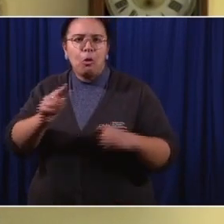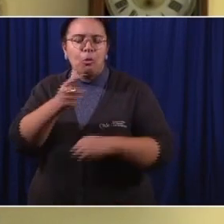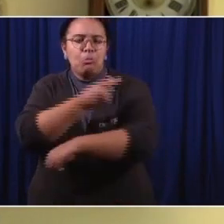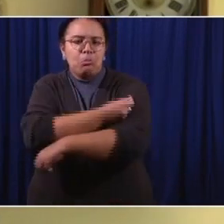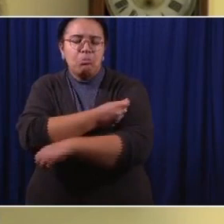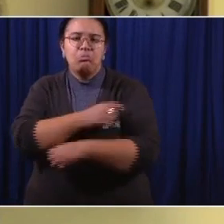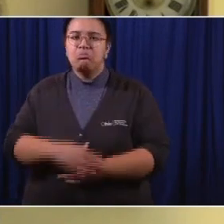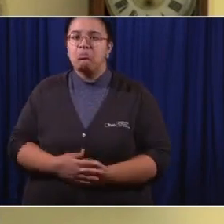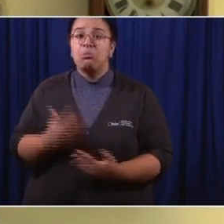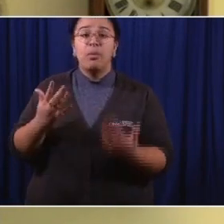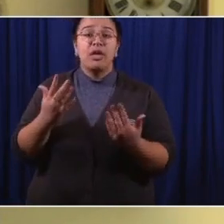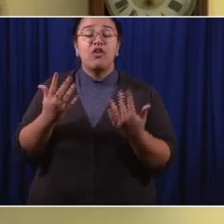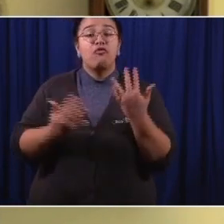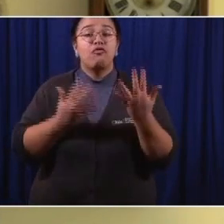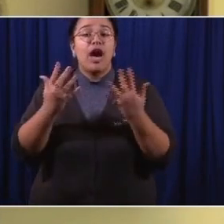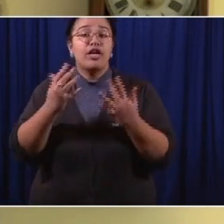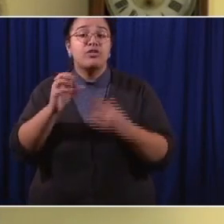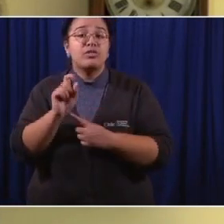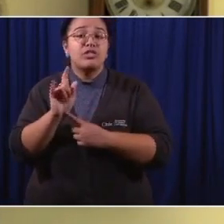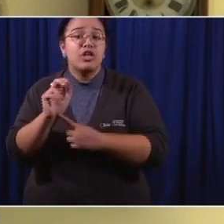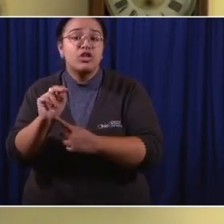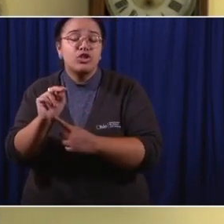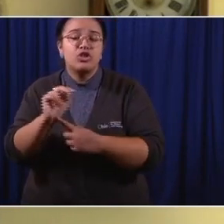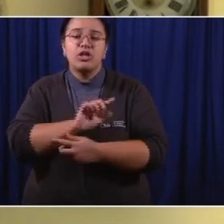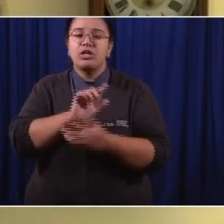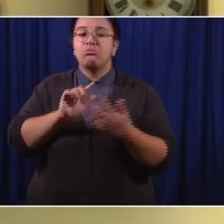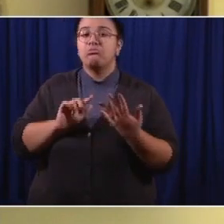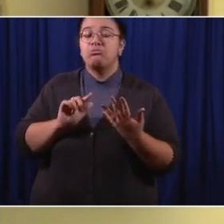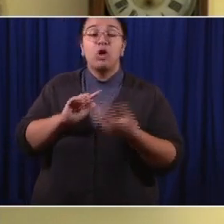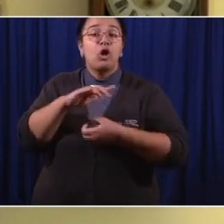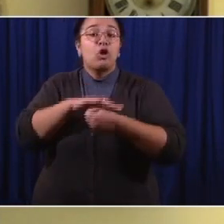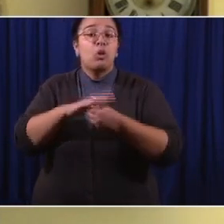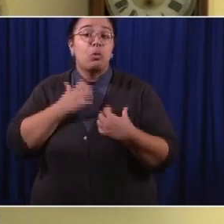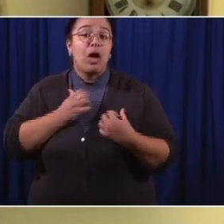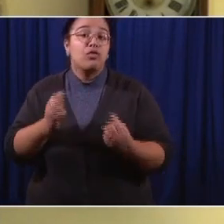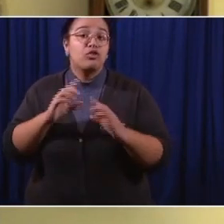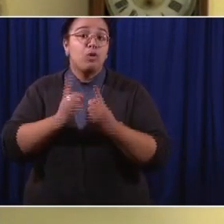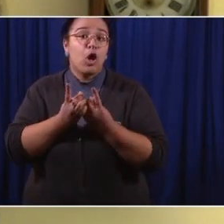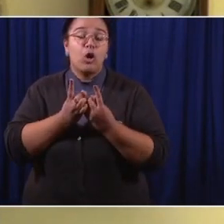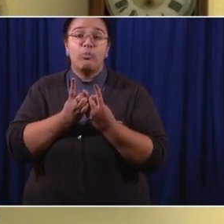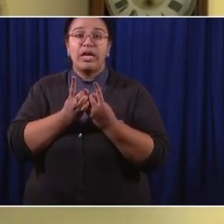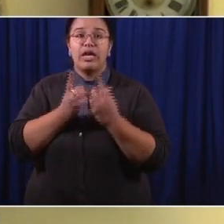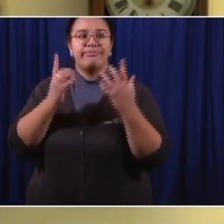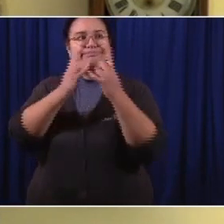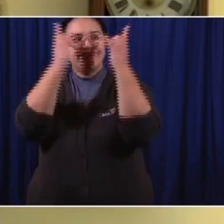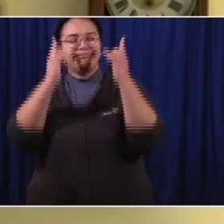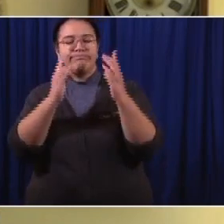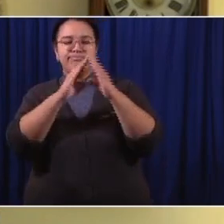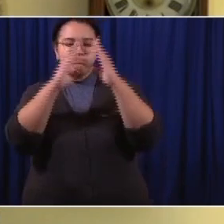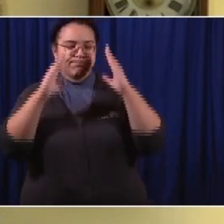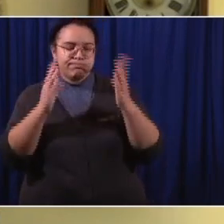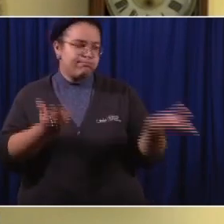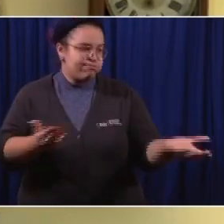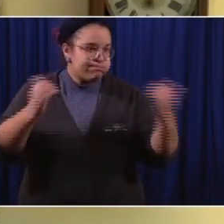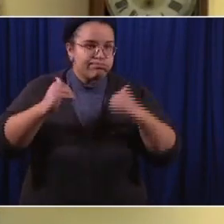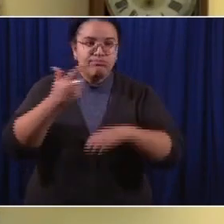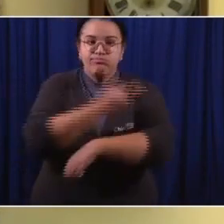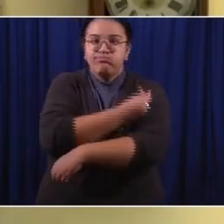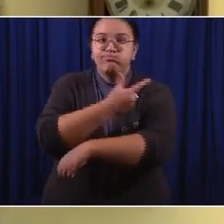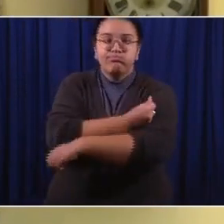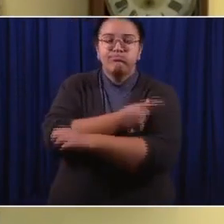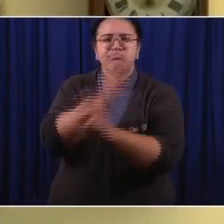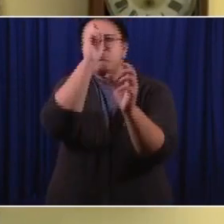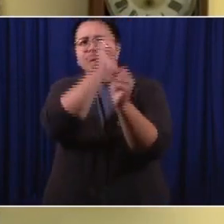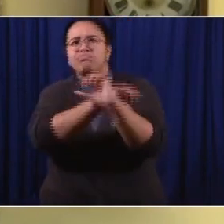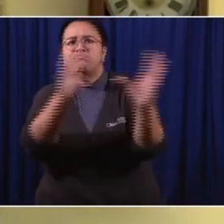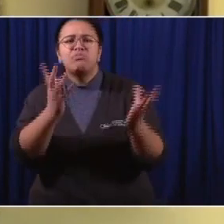stations, local health departments setting up their own systems. How might this work? Jim, probably all